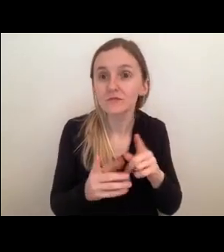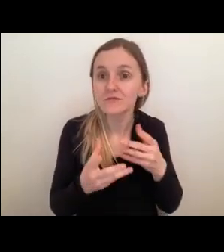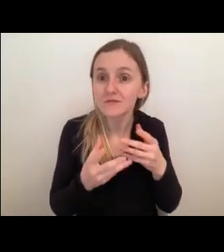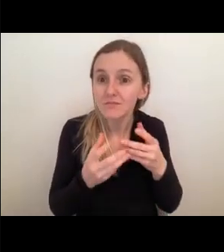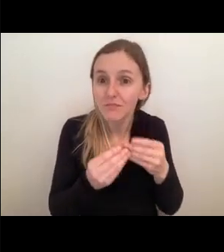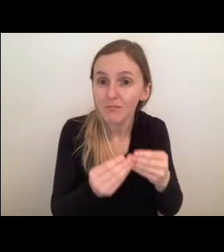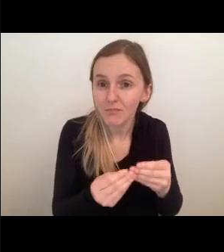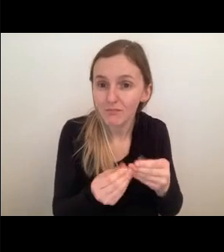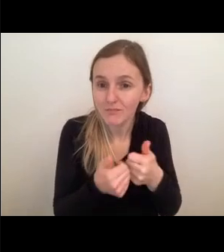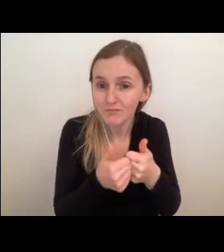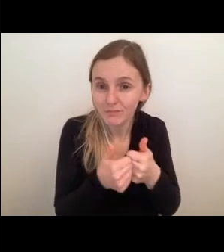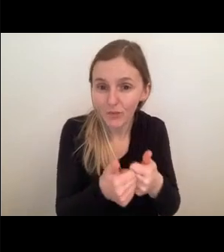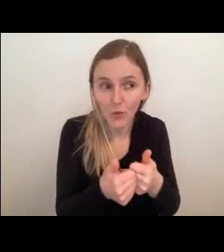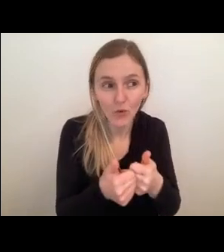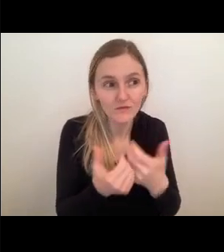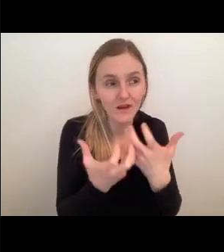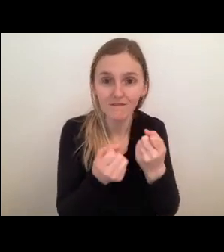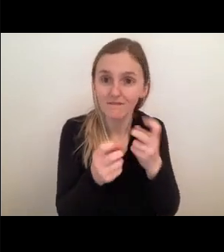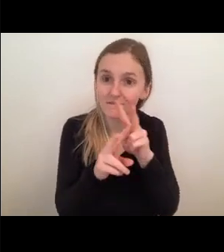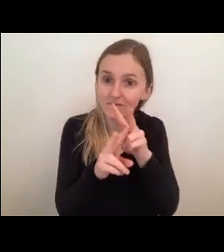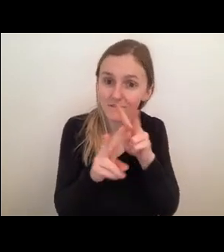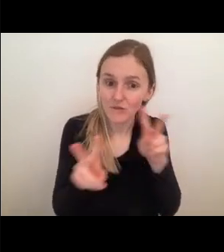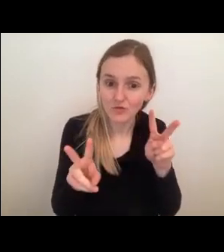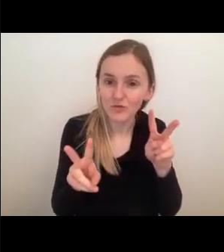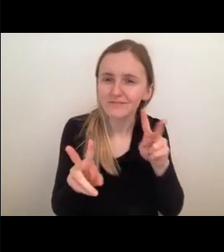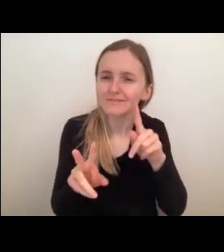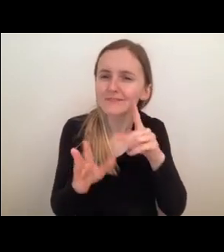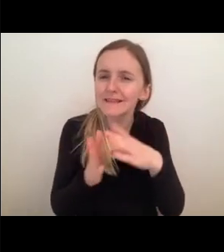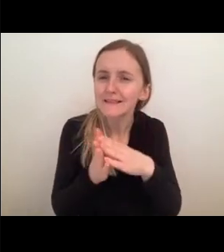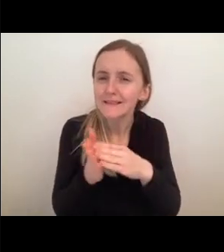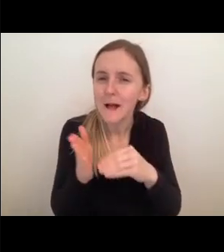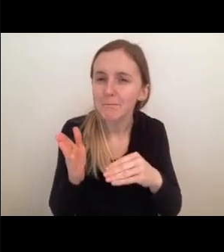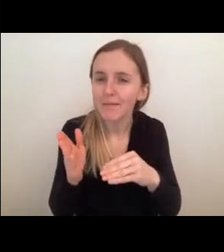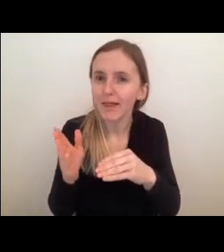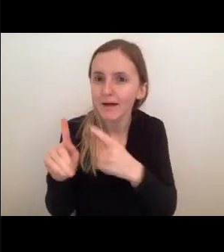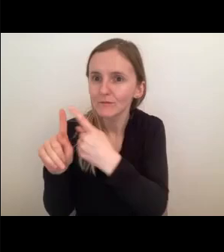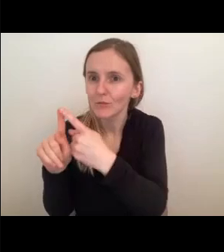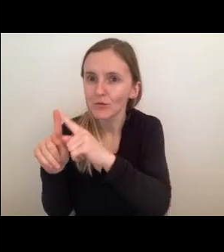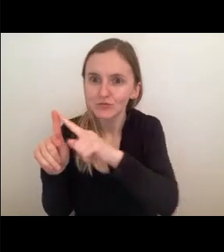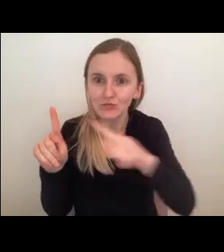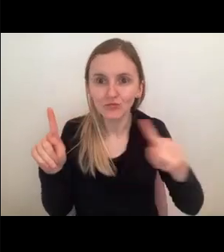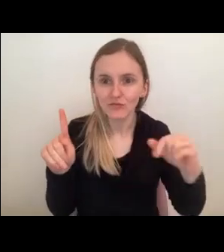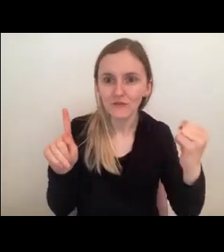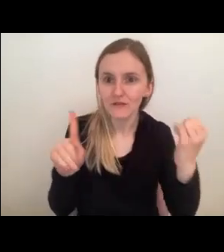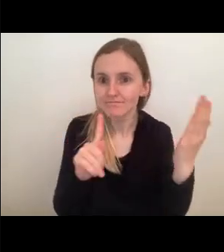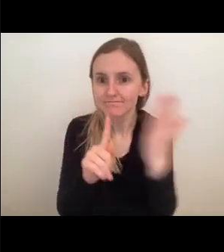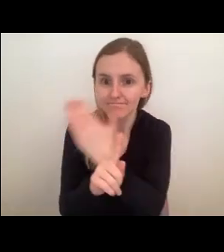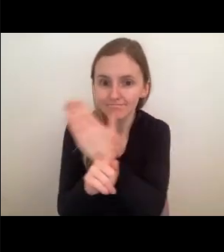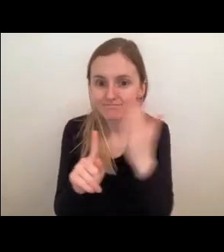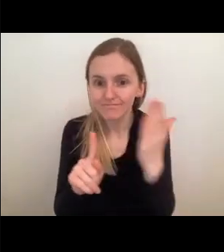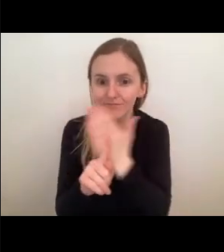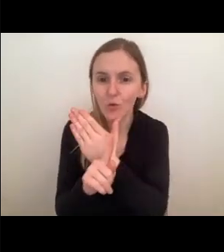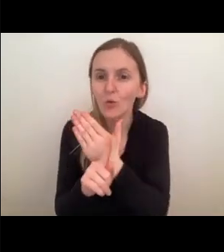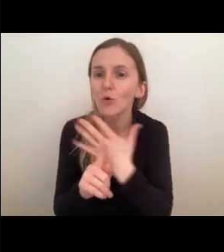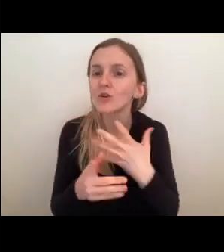those things. So use things like rating scales, use things like the stress response curve to support our young people to identify